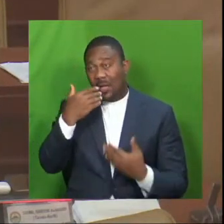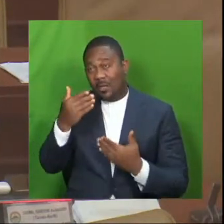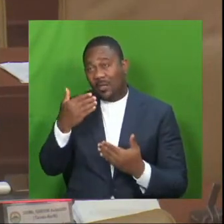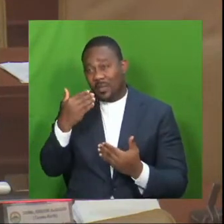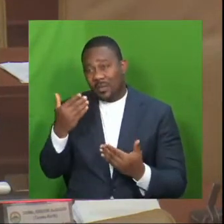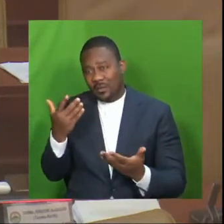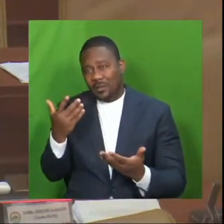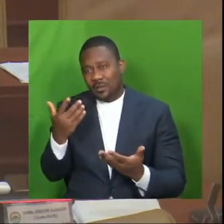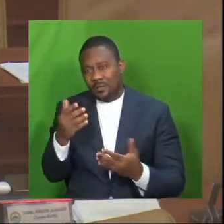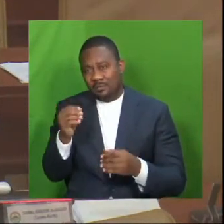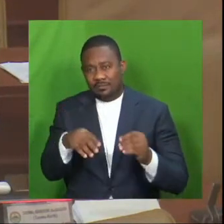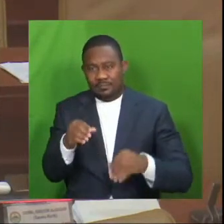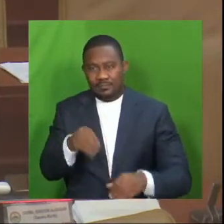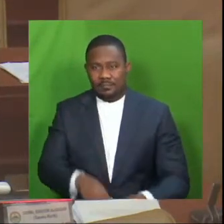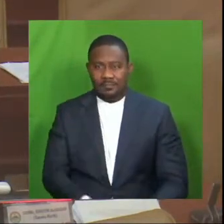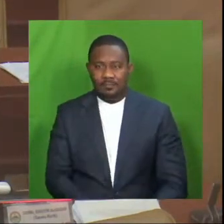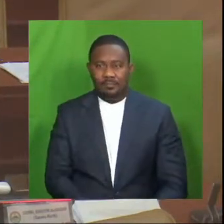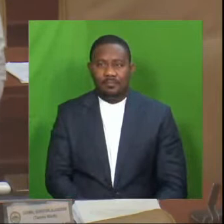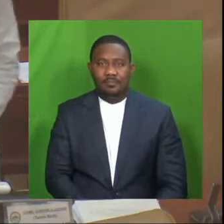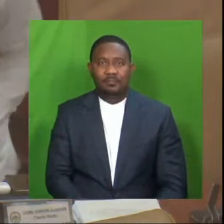to contribute to this. I thank you.